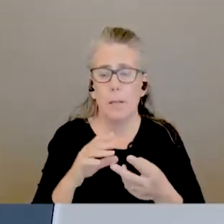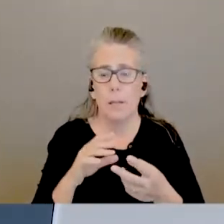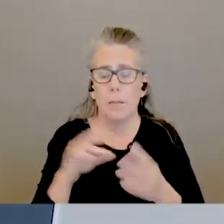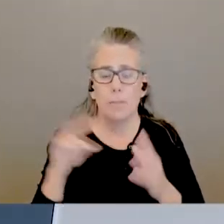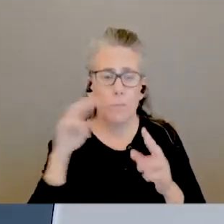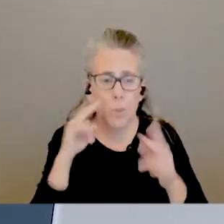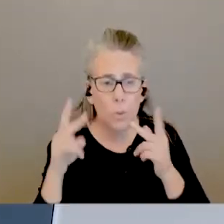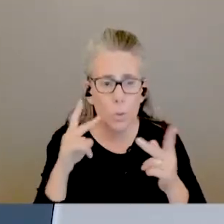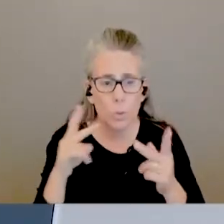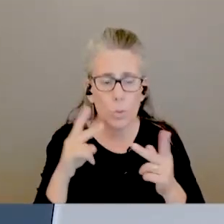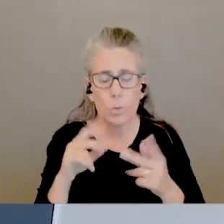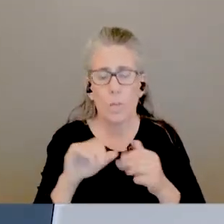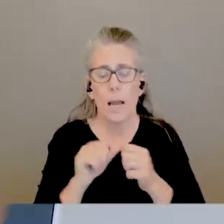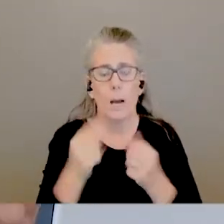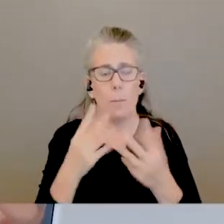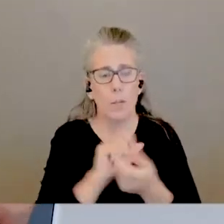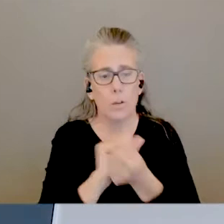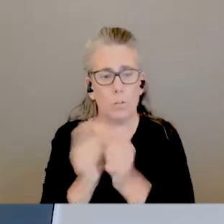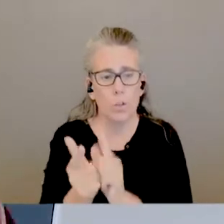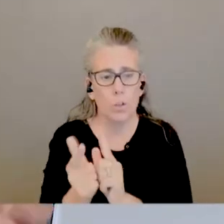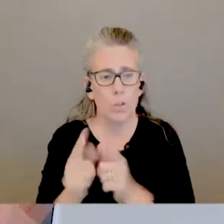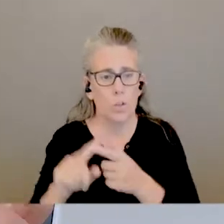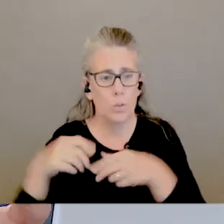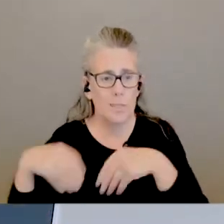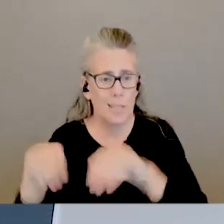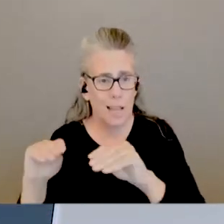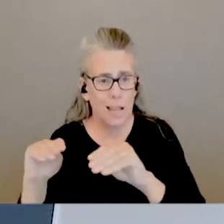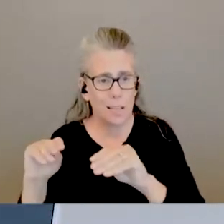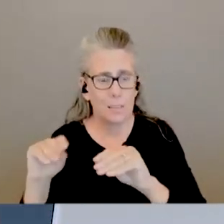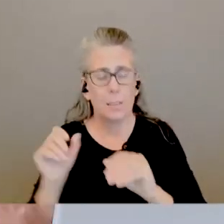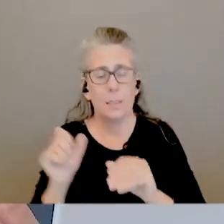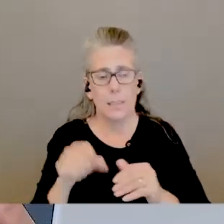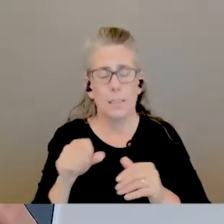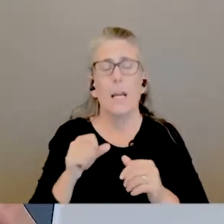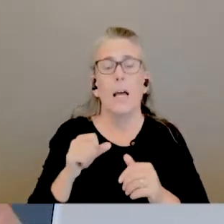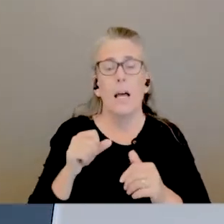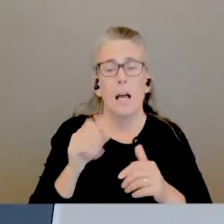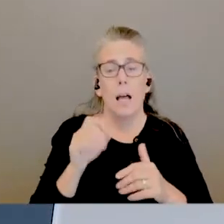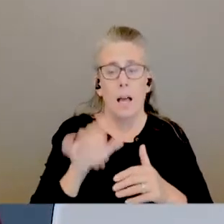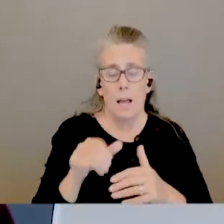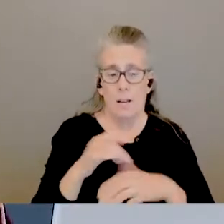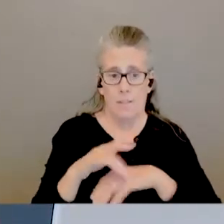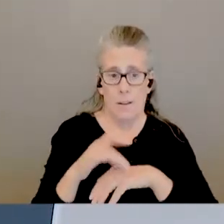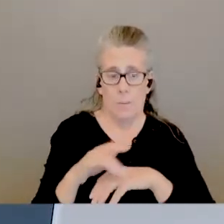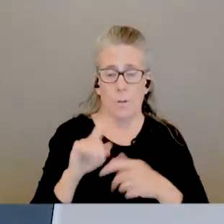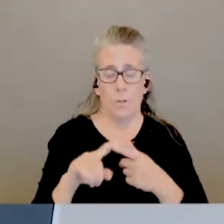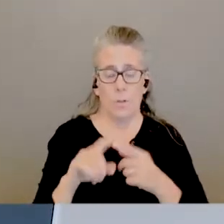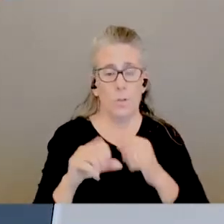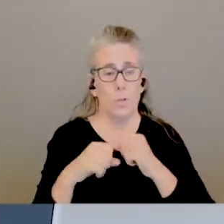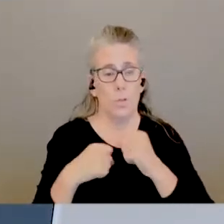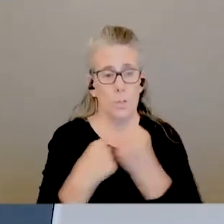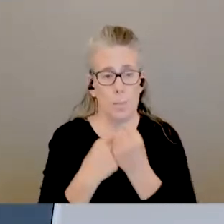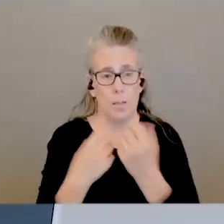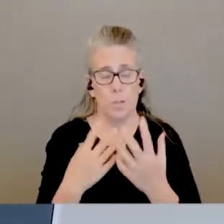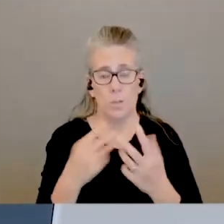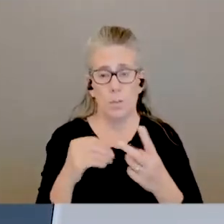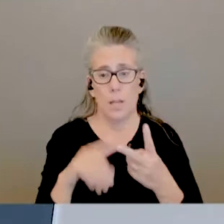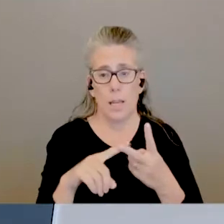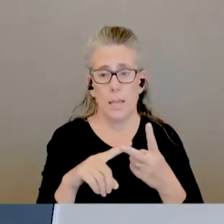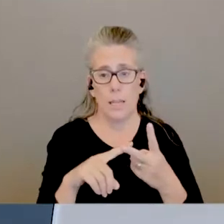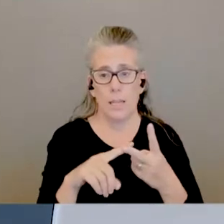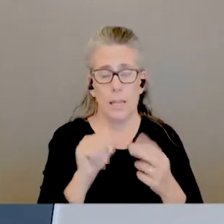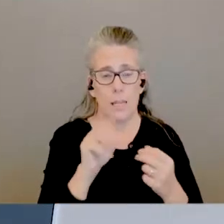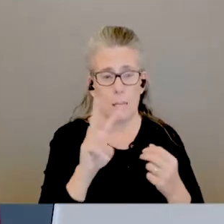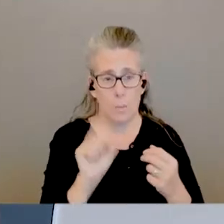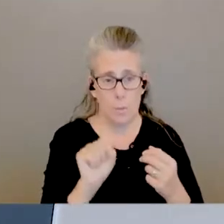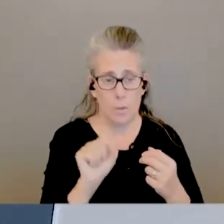and conversions and sales. And they're available through our ads console, they're available through public APIs, and these ad events form one of the bases of